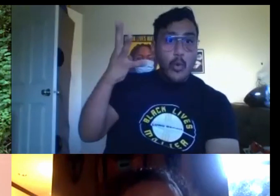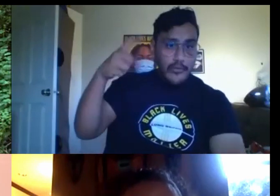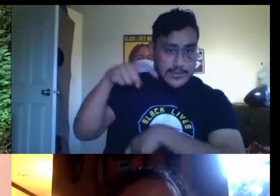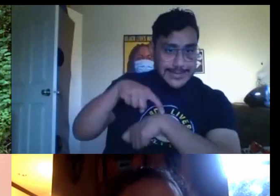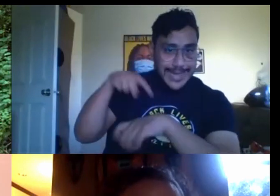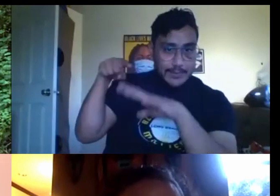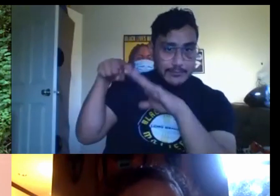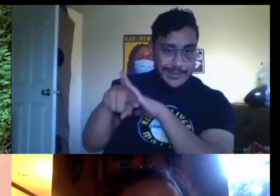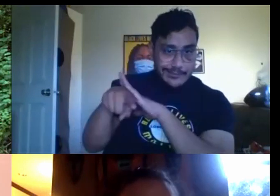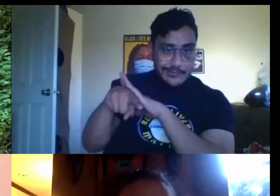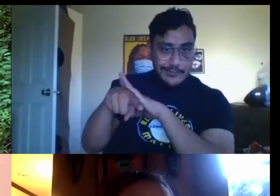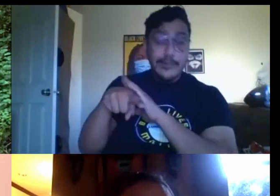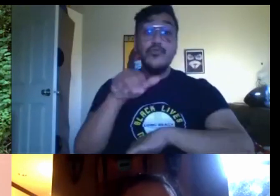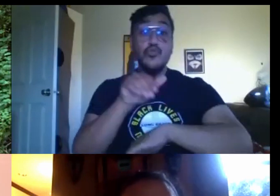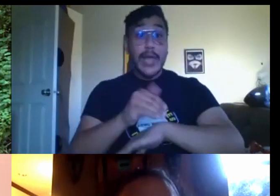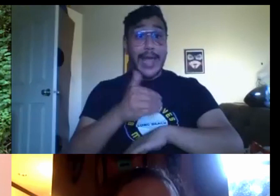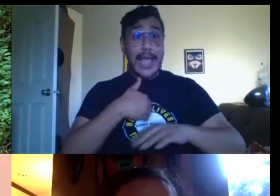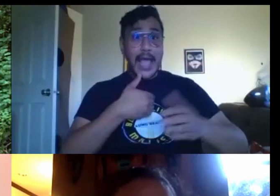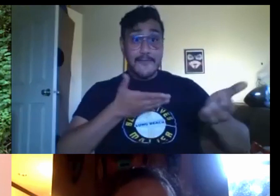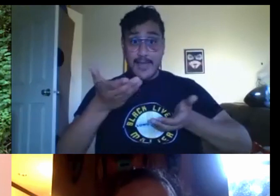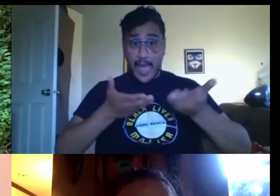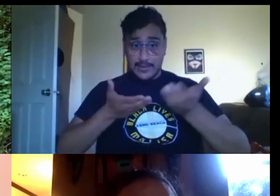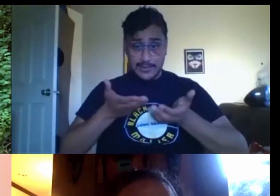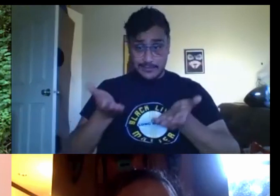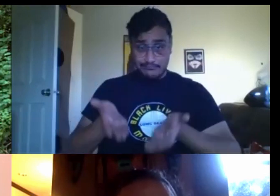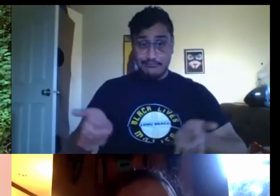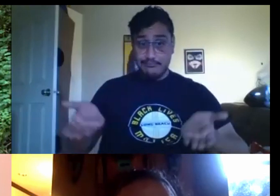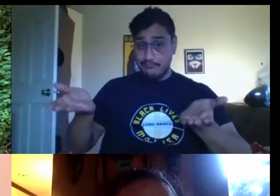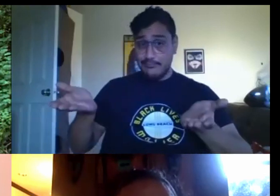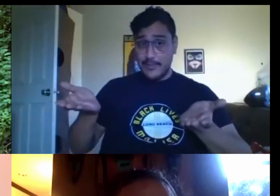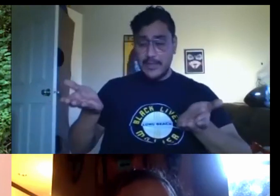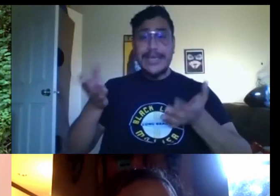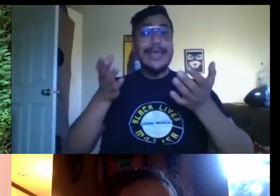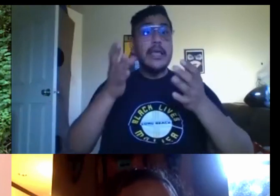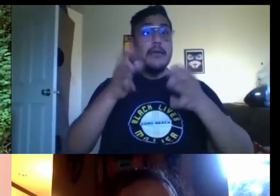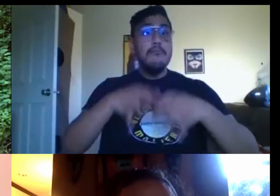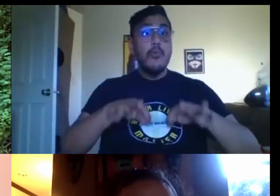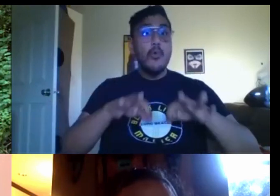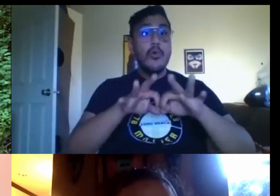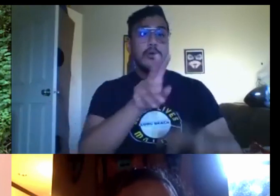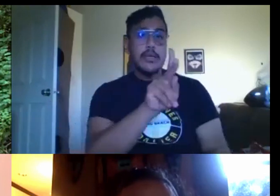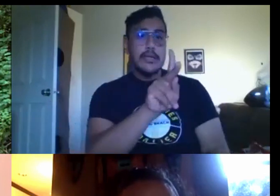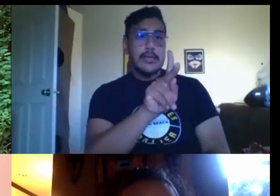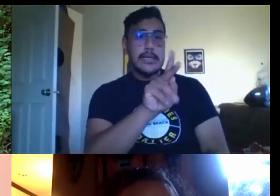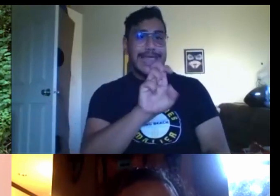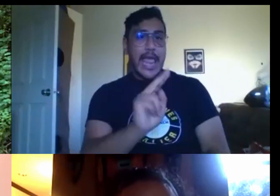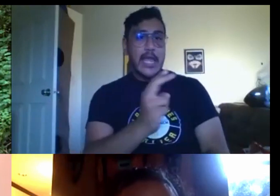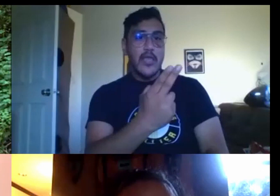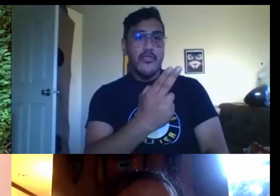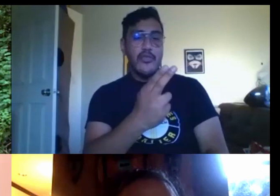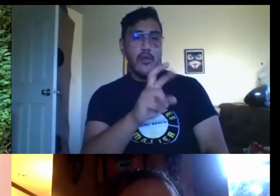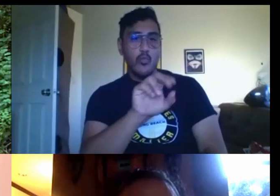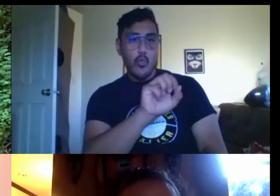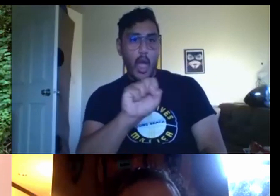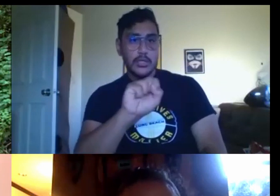guests, including, and most importantly, Kenneth Ross Jr.'s mother, Sister Fuzia Almaru, who's become